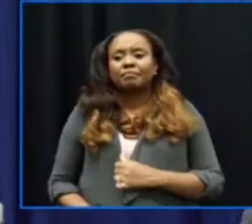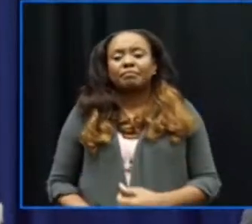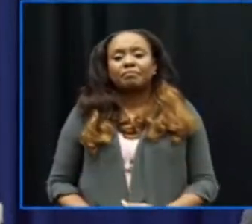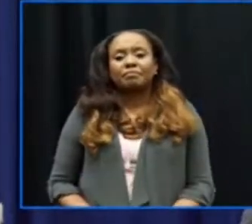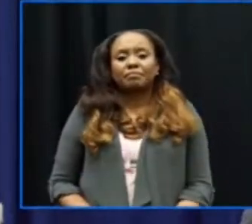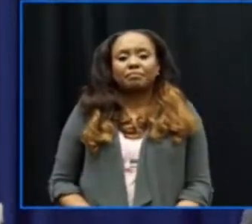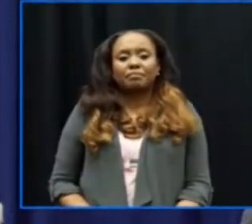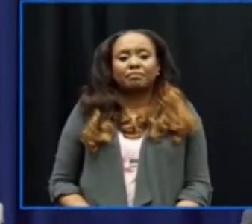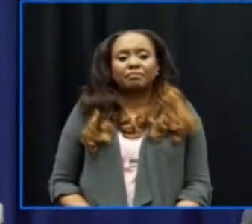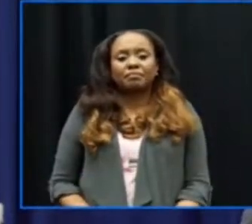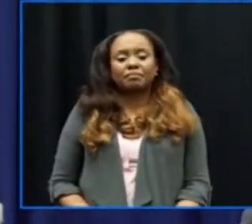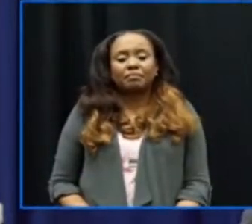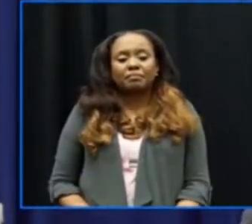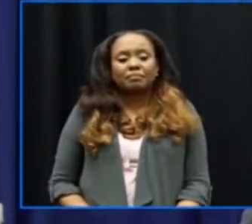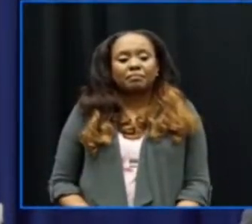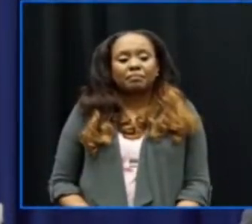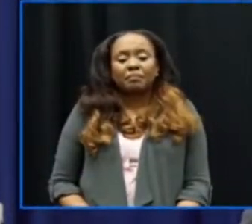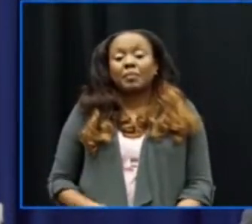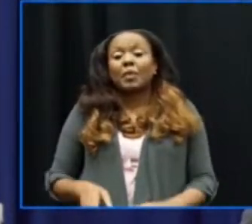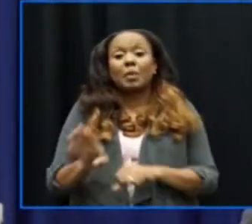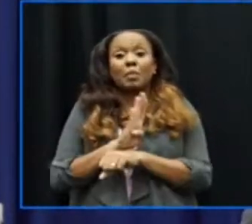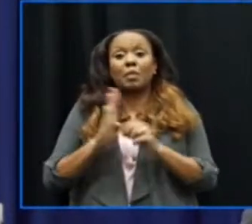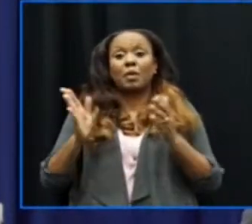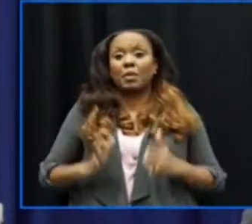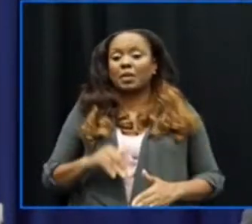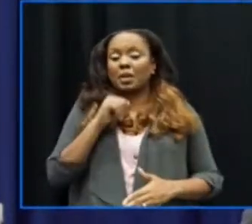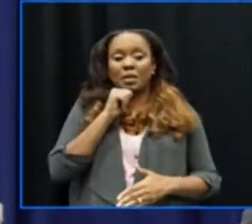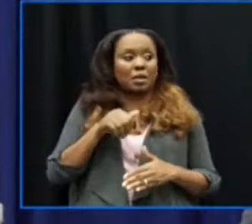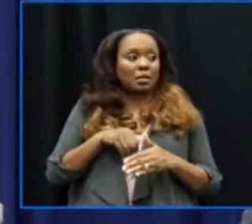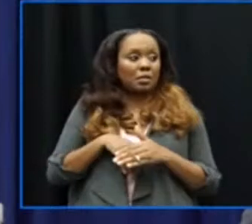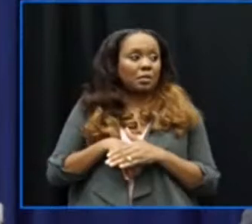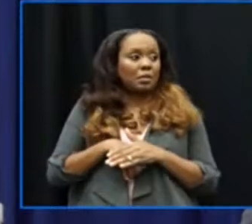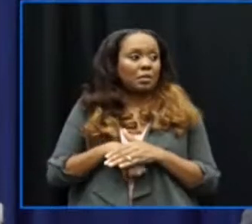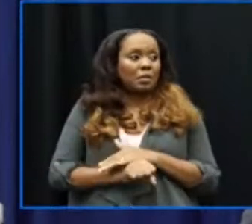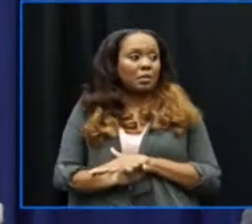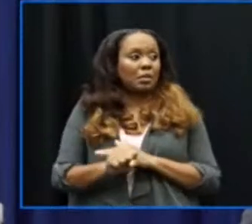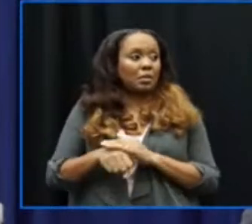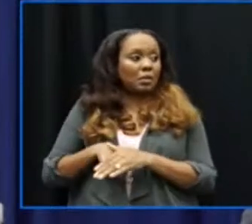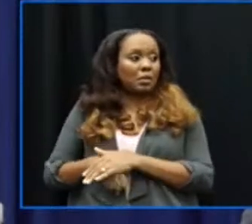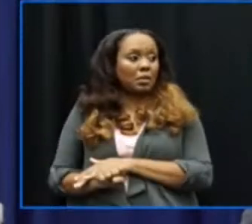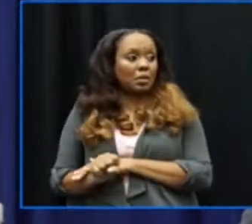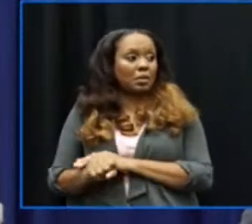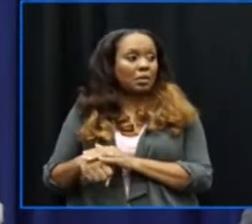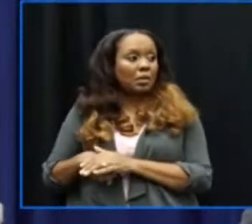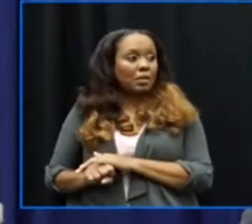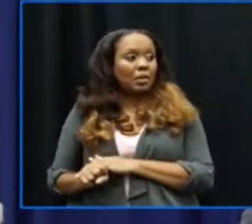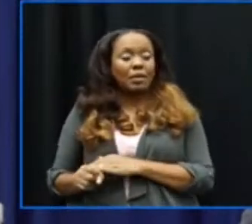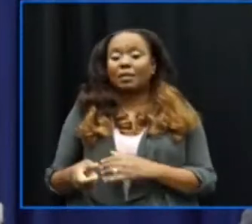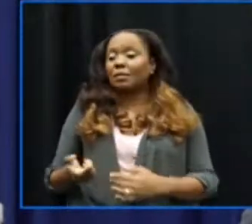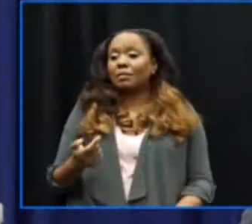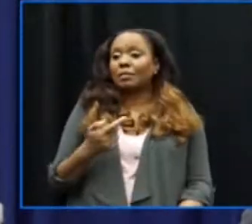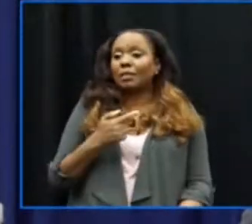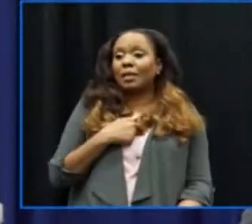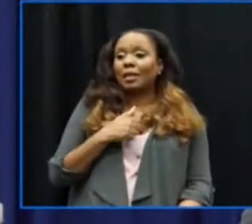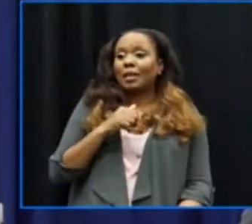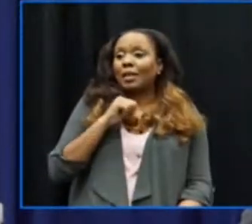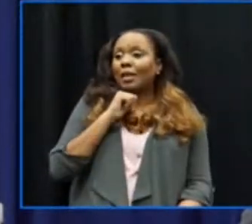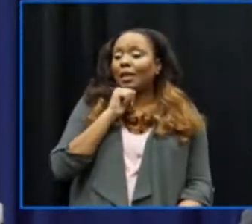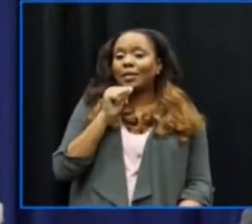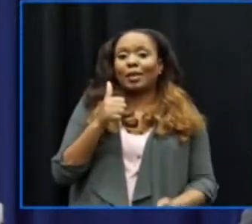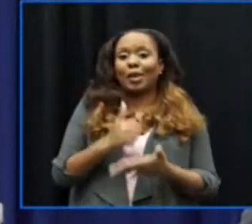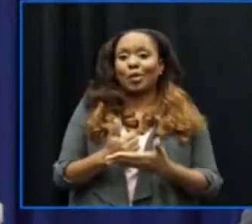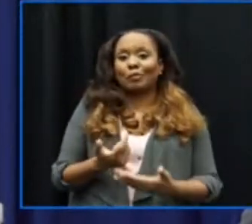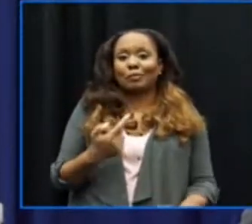equally, Bajans are having less children, and I have to confess that I haven't helped to solve the problem, and there are others in this